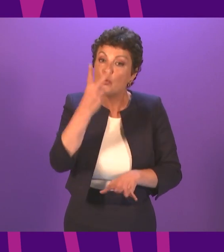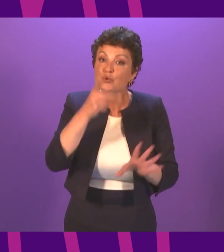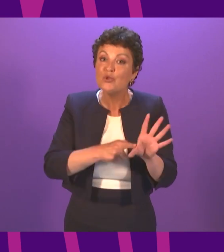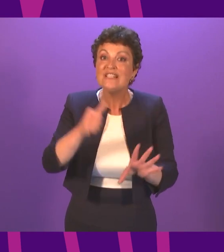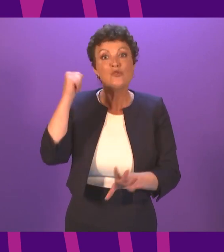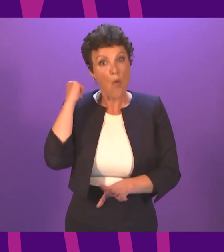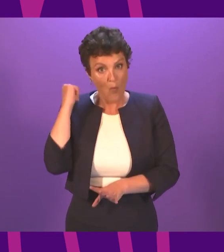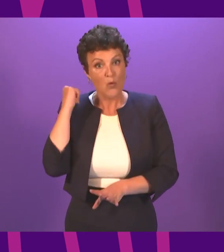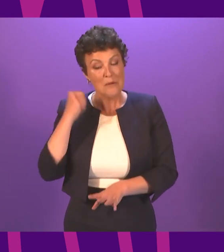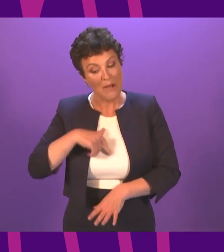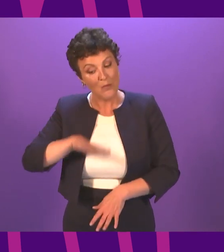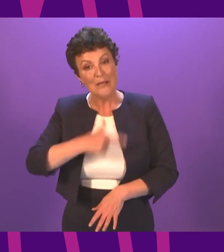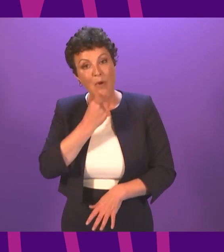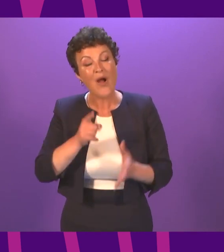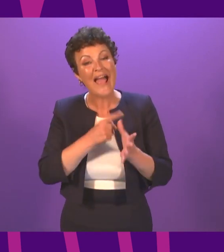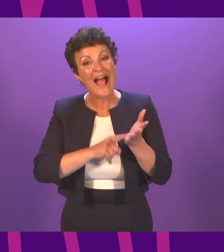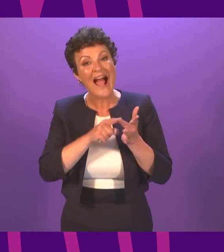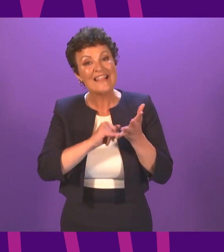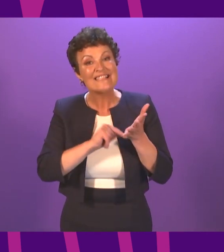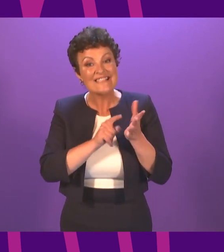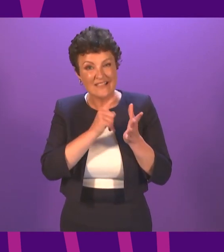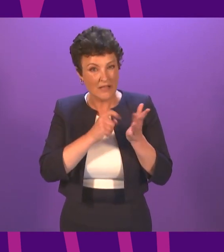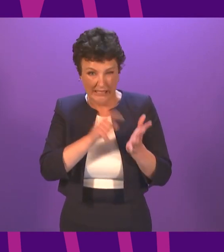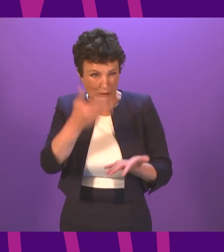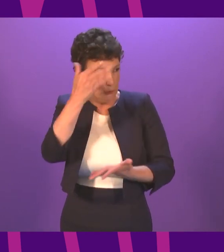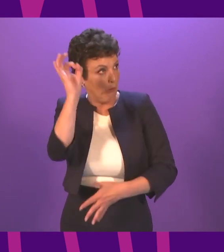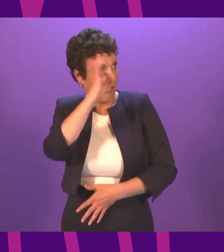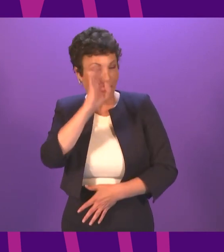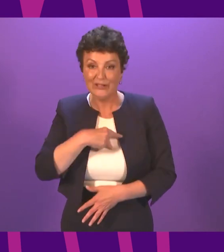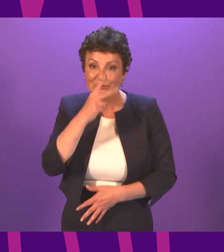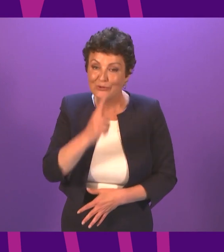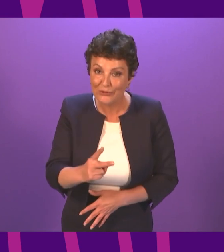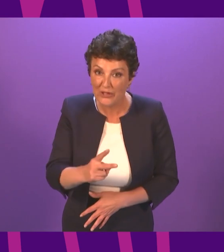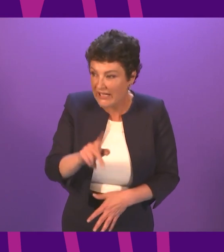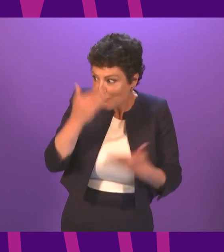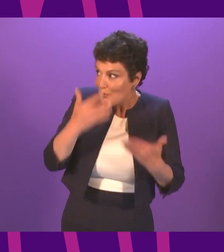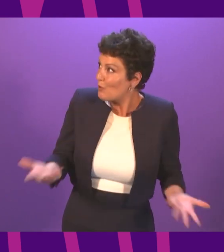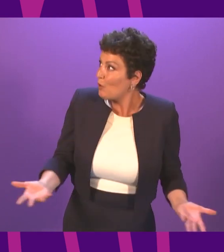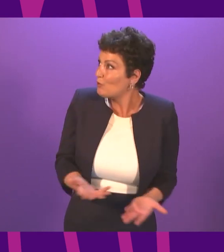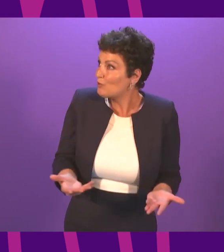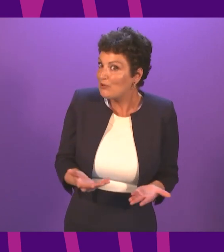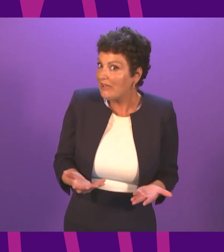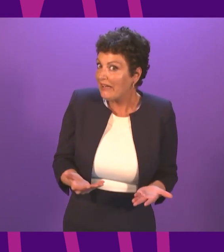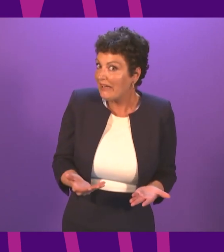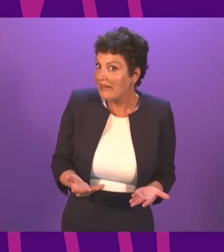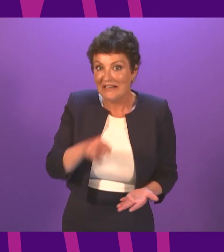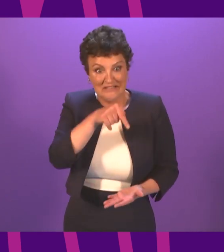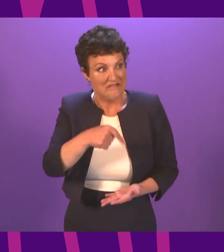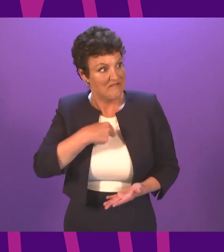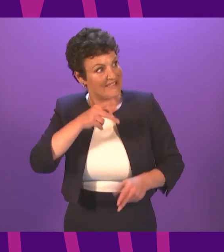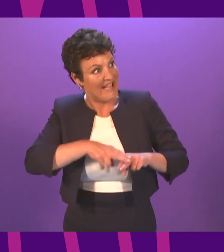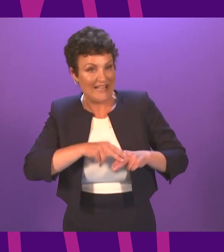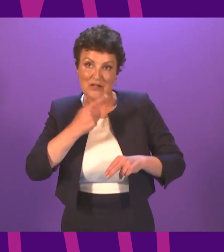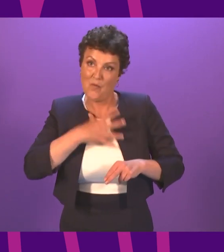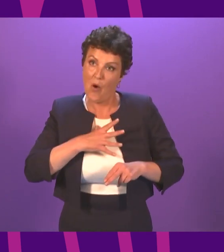dad is today seeking to become First Minister of Scotland. But when he's old enough, along with his wee brother or sister that's due in just